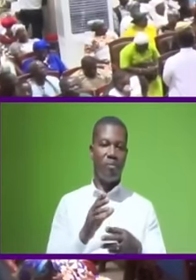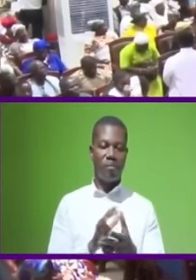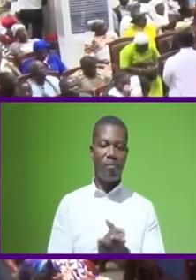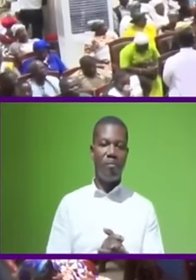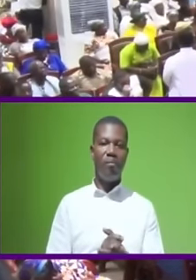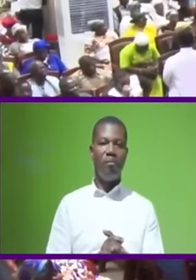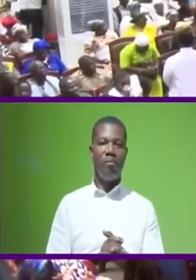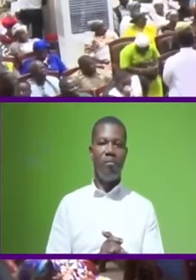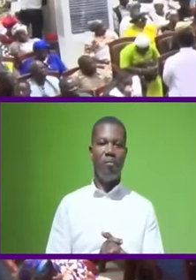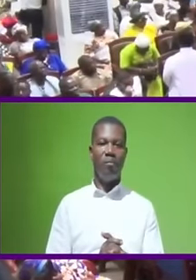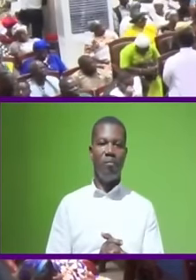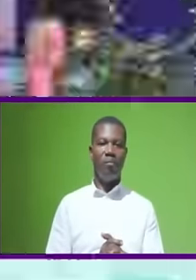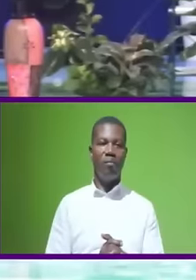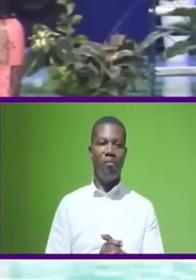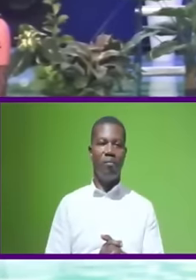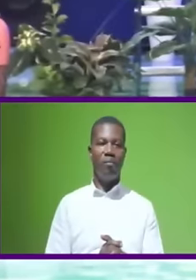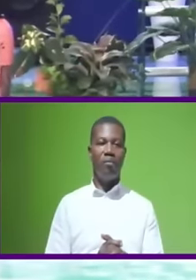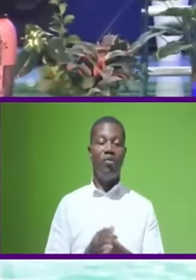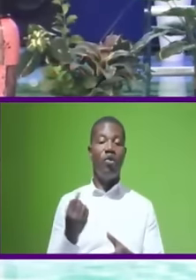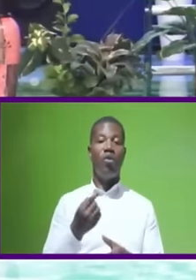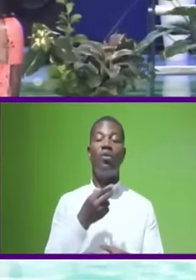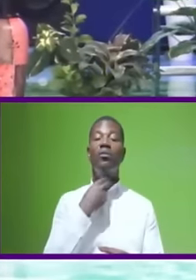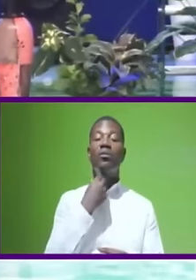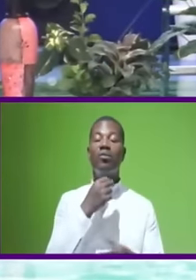today in my